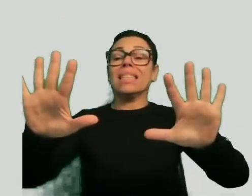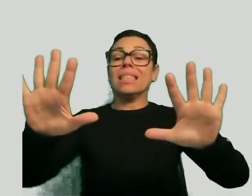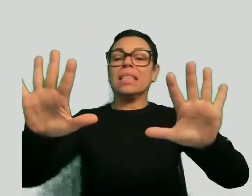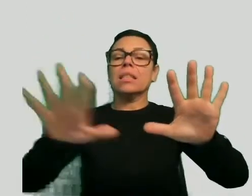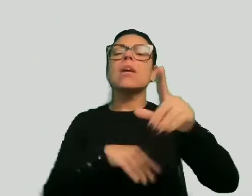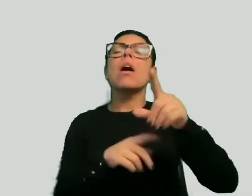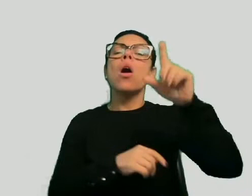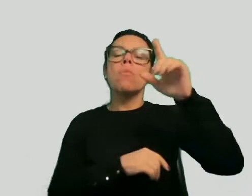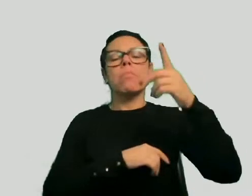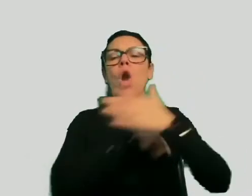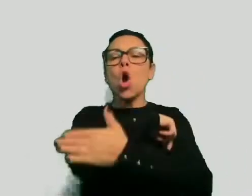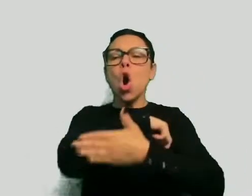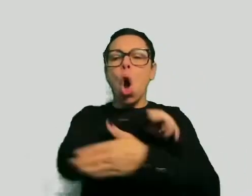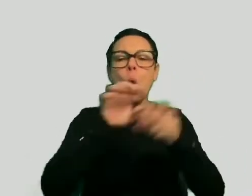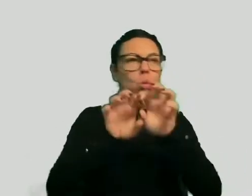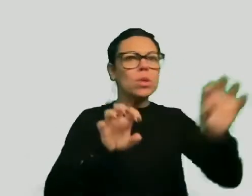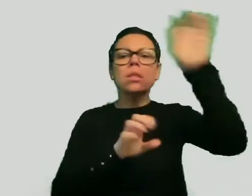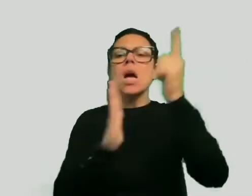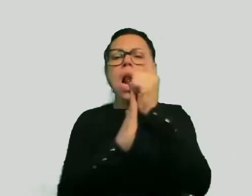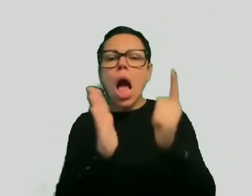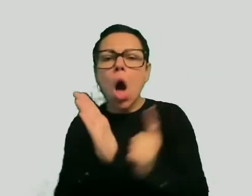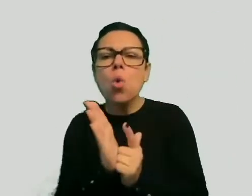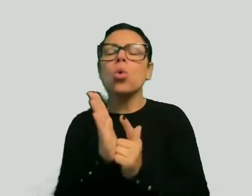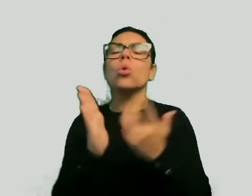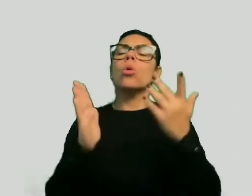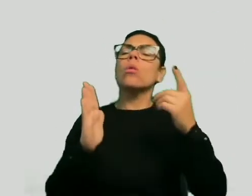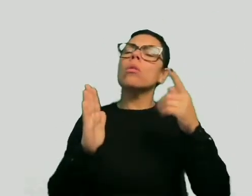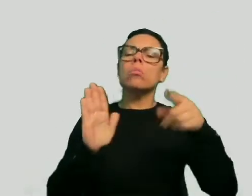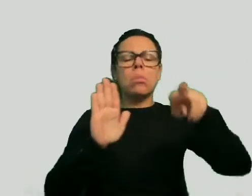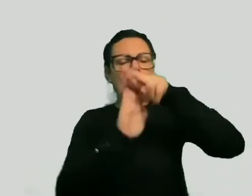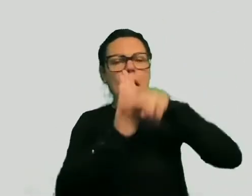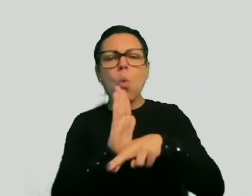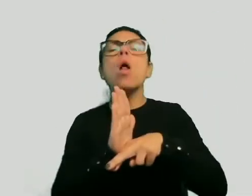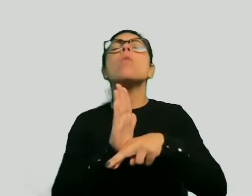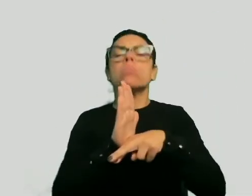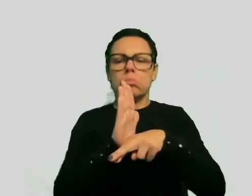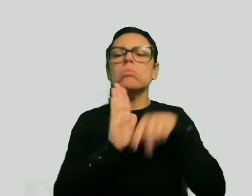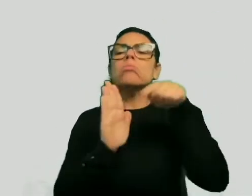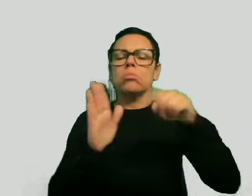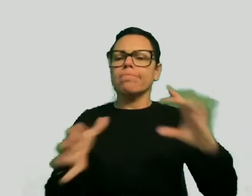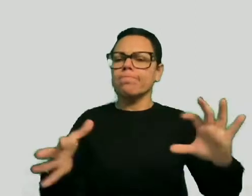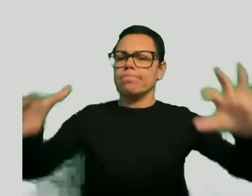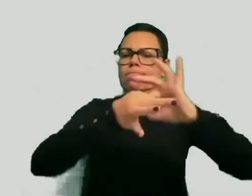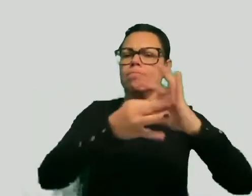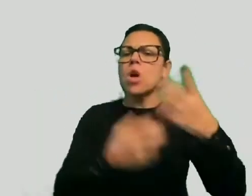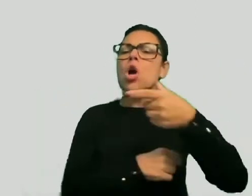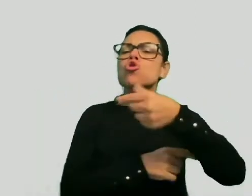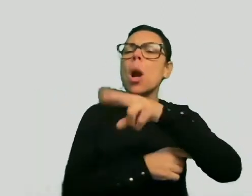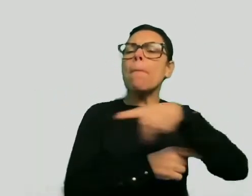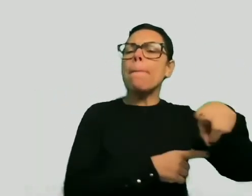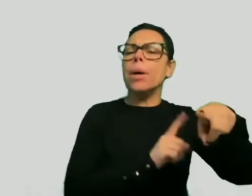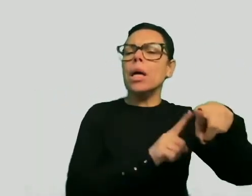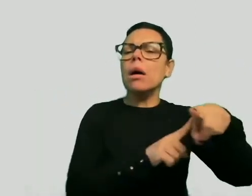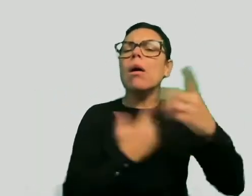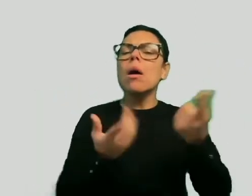the national level related to GRPP. Our data also shows that only